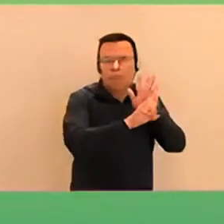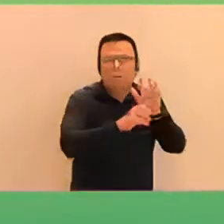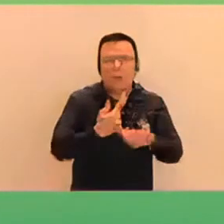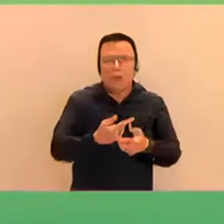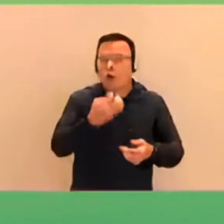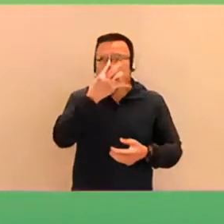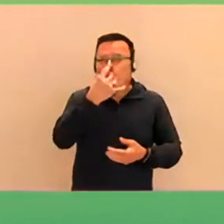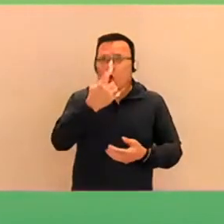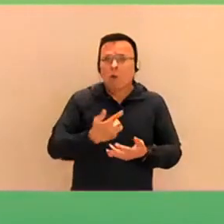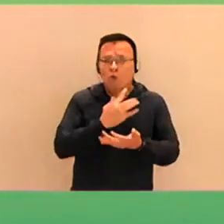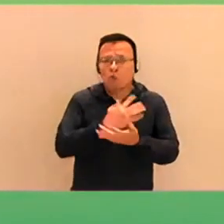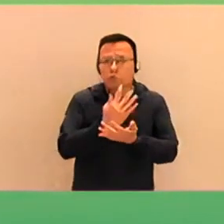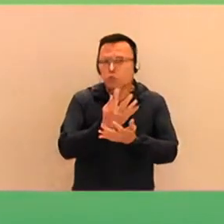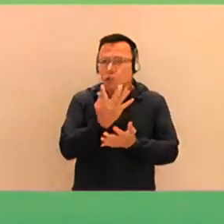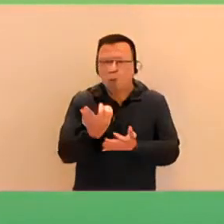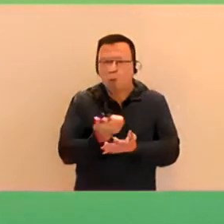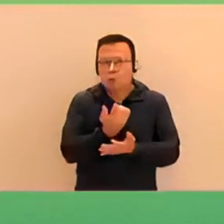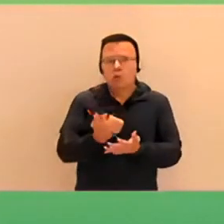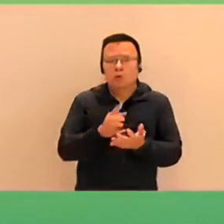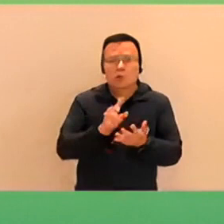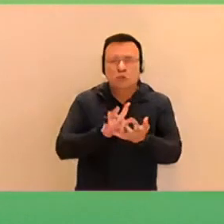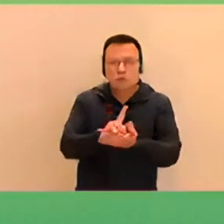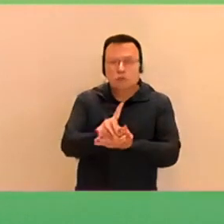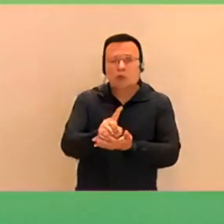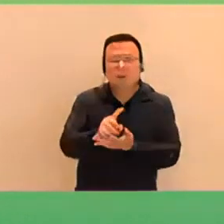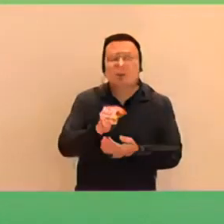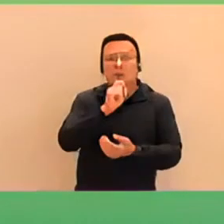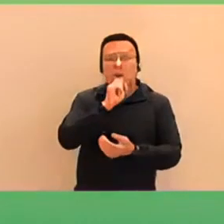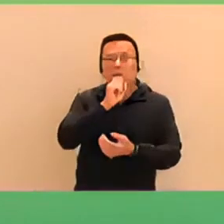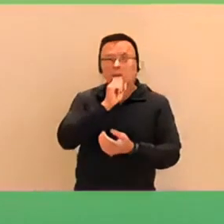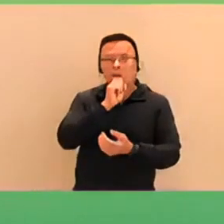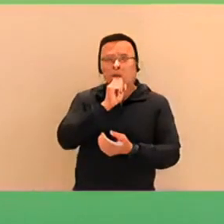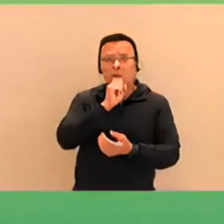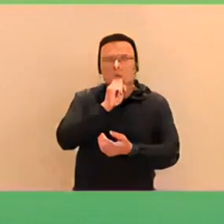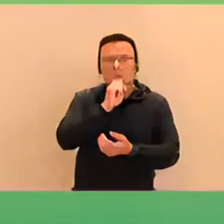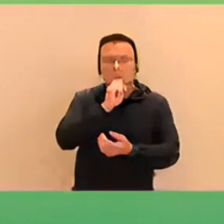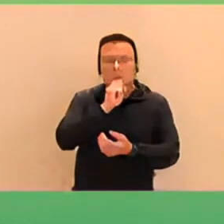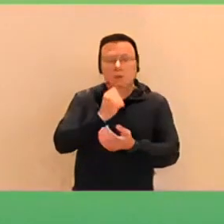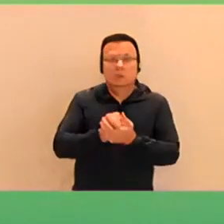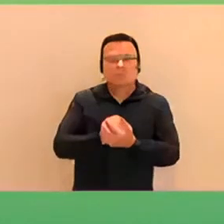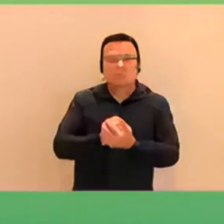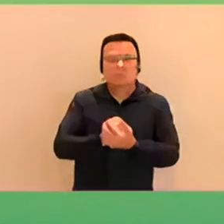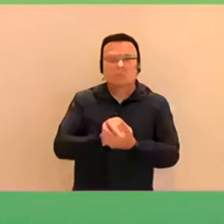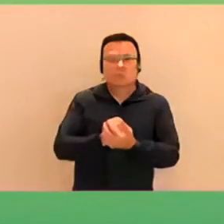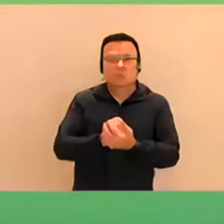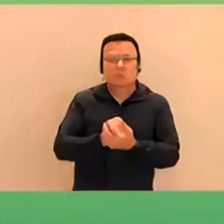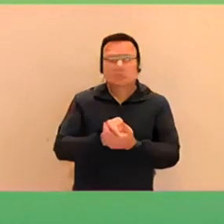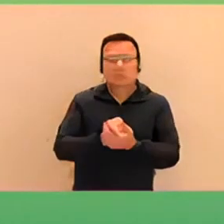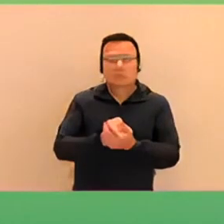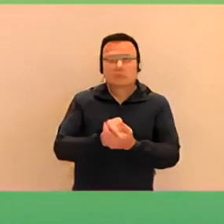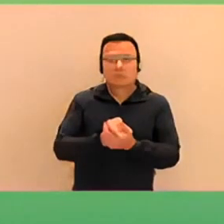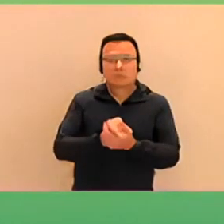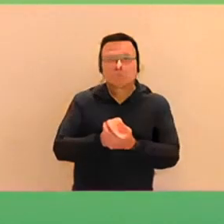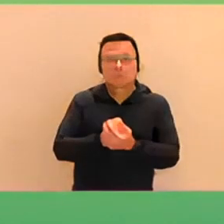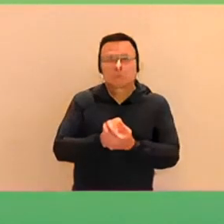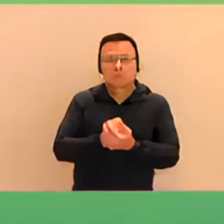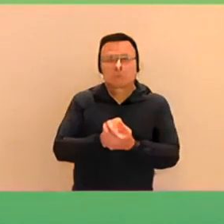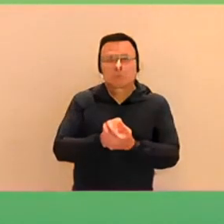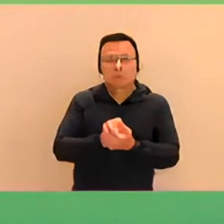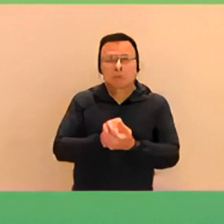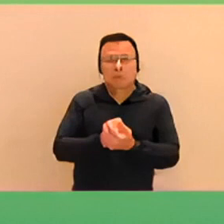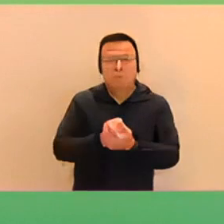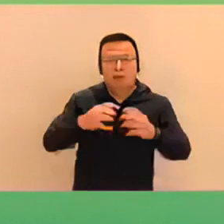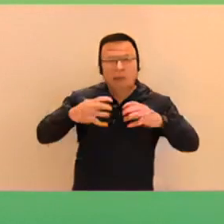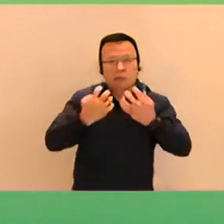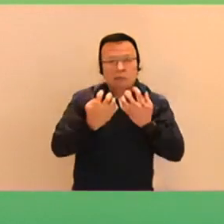IEA EBC, Center for Buildings and Community. In this organization, we try to establish